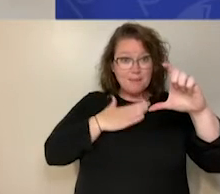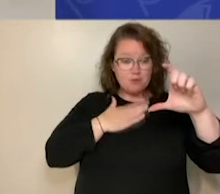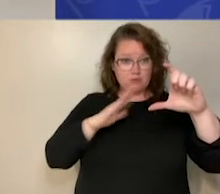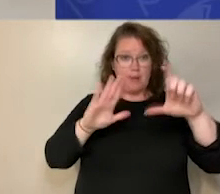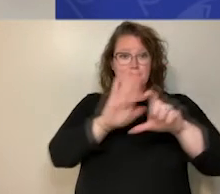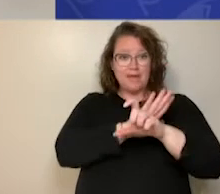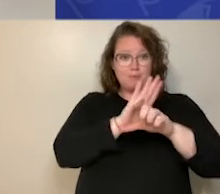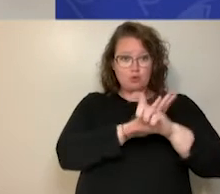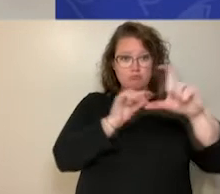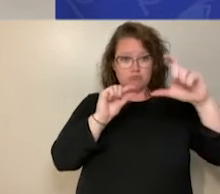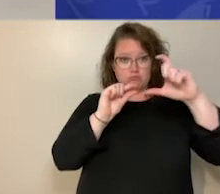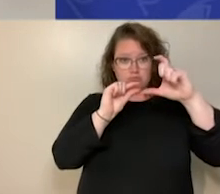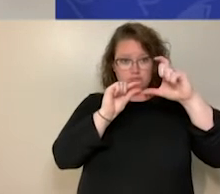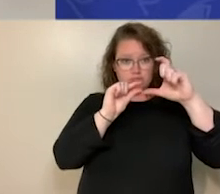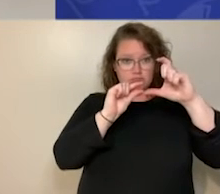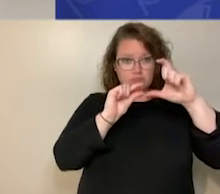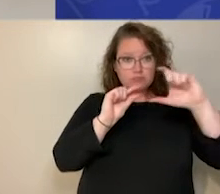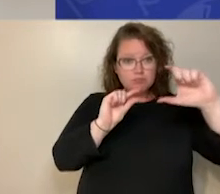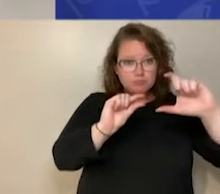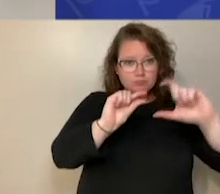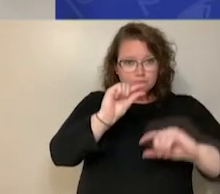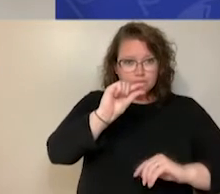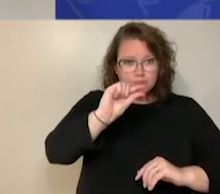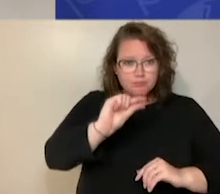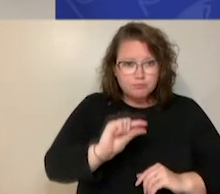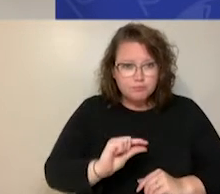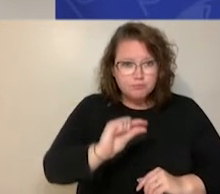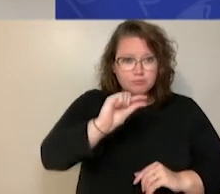water. Not all the way in, just the tip edge.